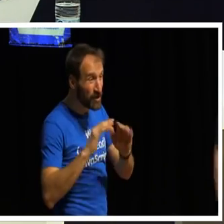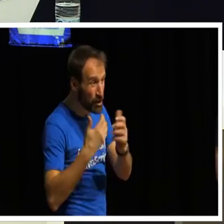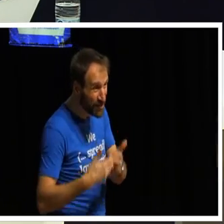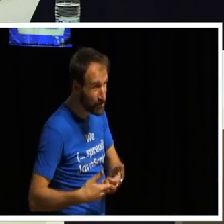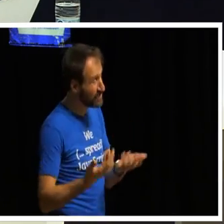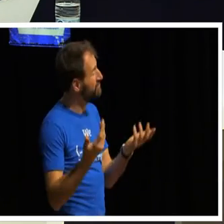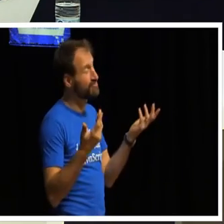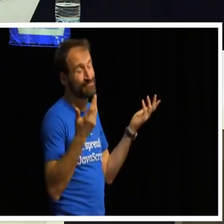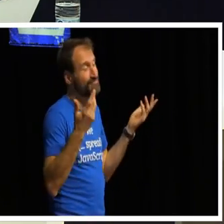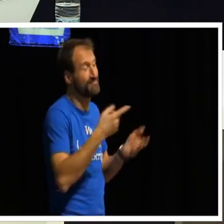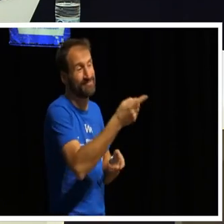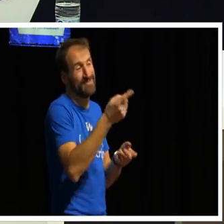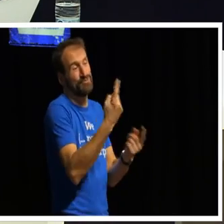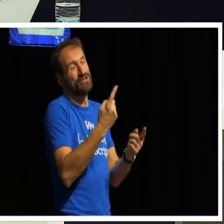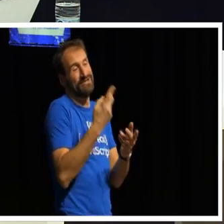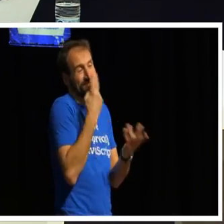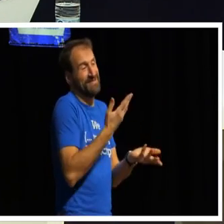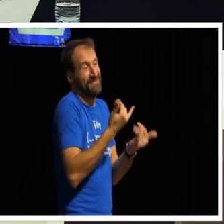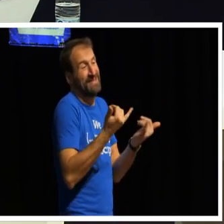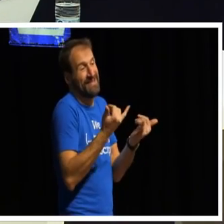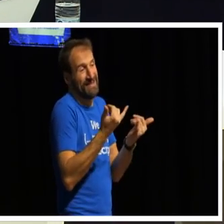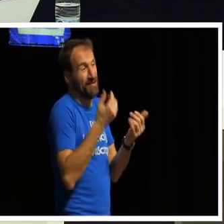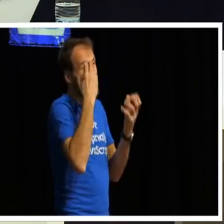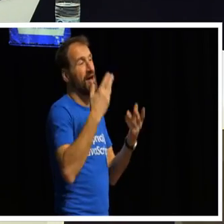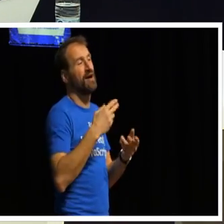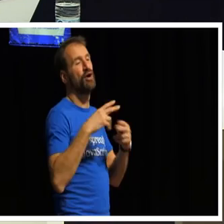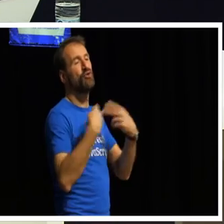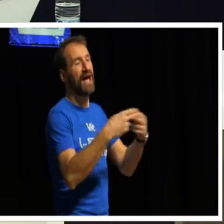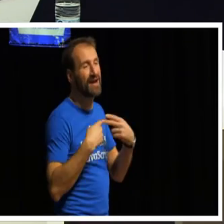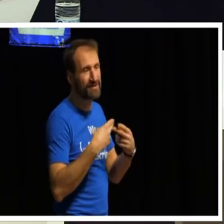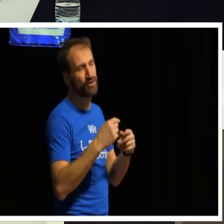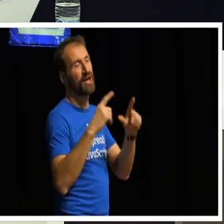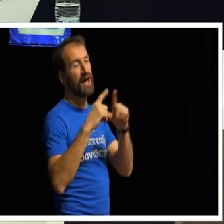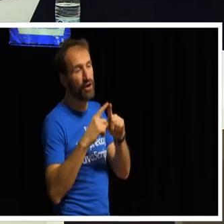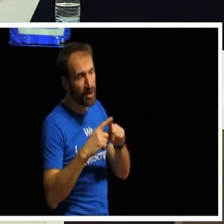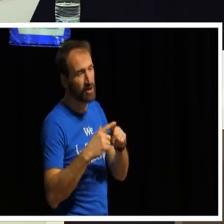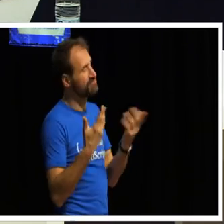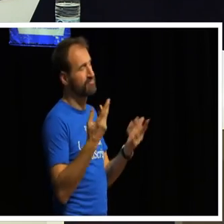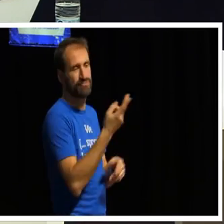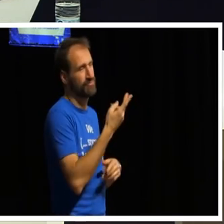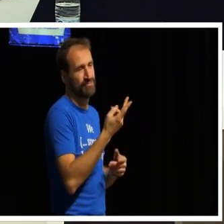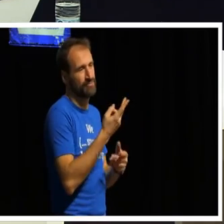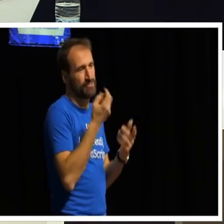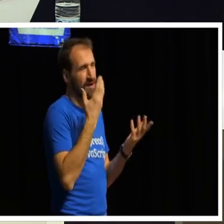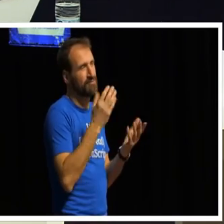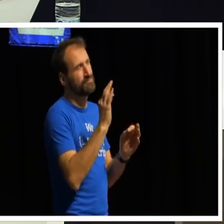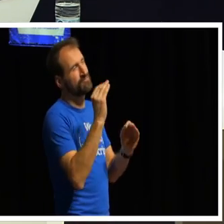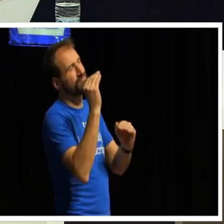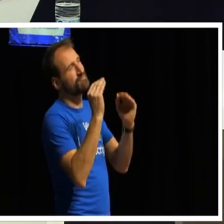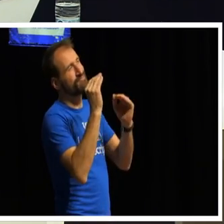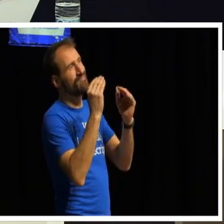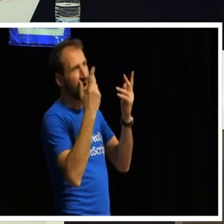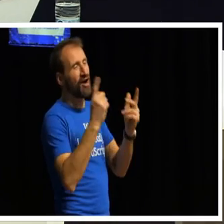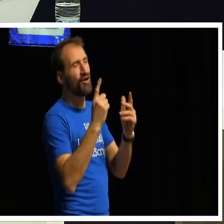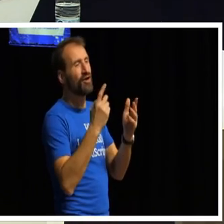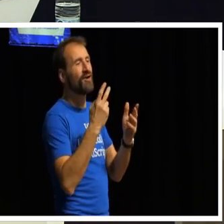client-side framework. Like React, Ember, Angular 2, the web components, they all support some degree of server rendering.